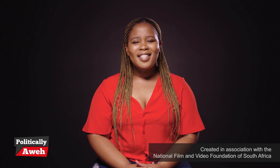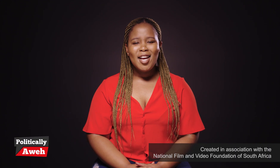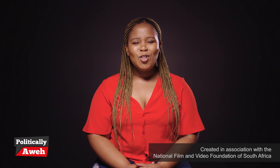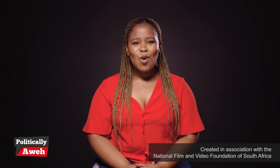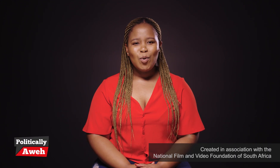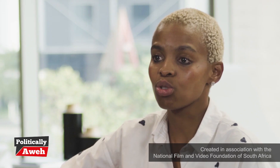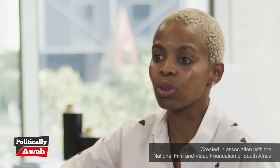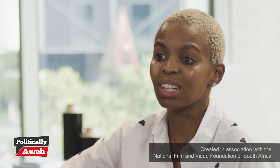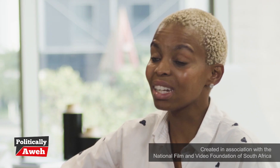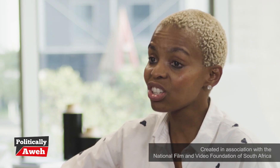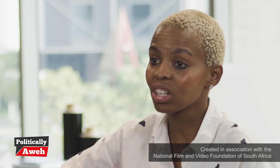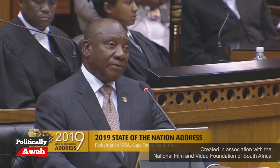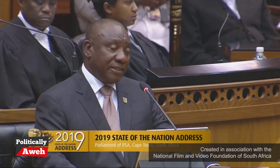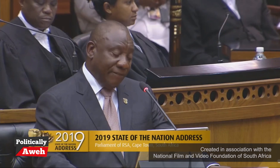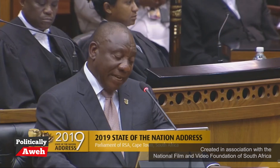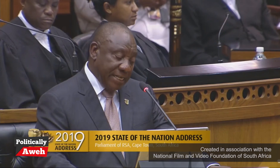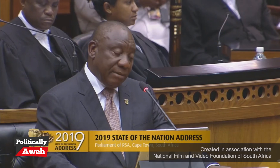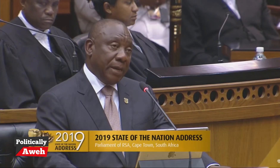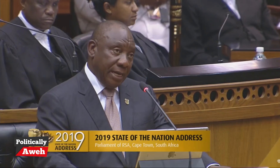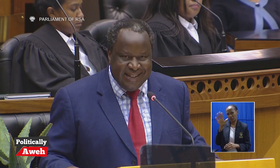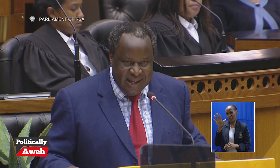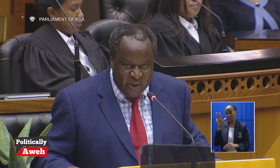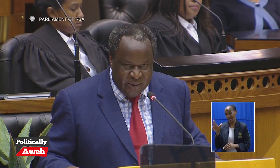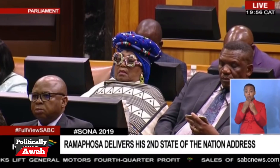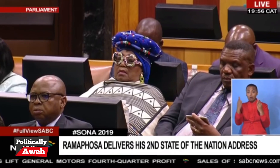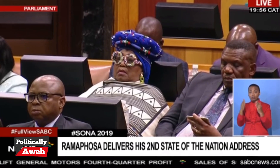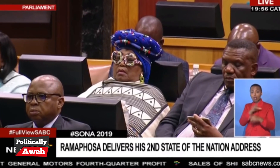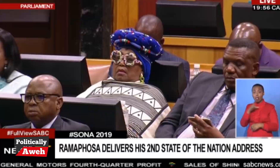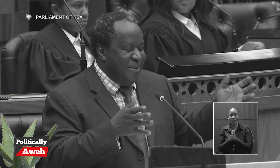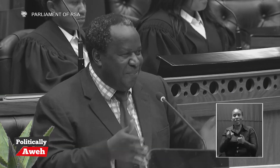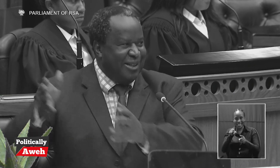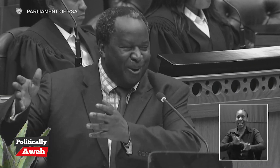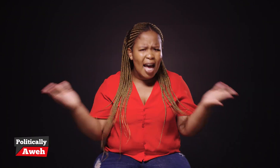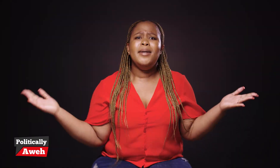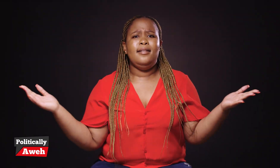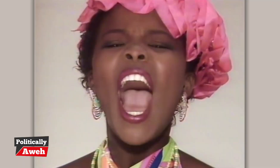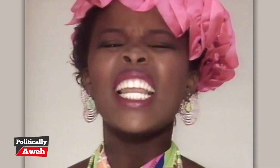Coming up on today's show. So in a nutshell, it's 70 billion trillion.